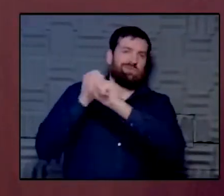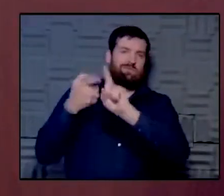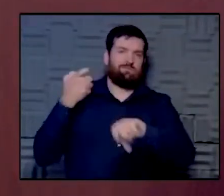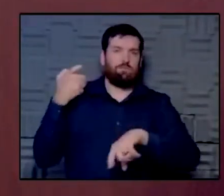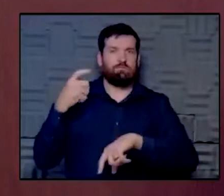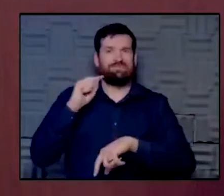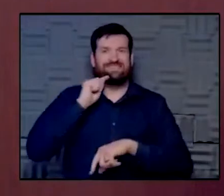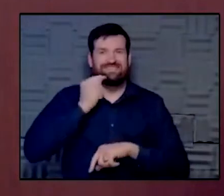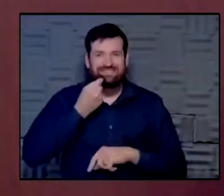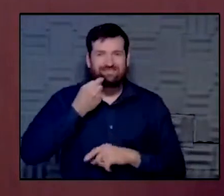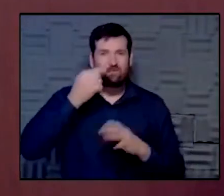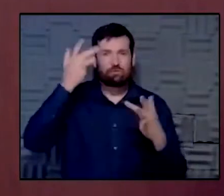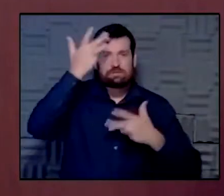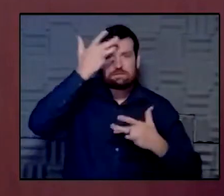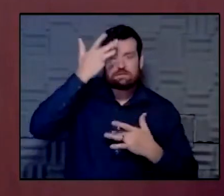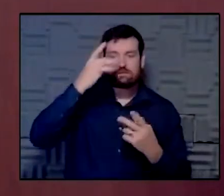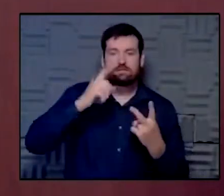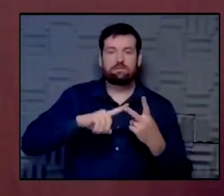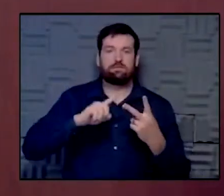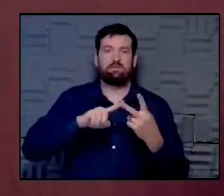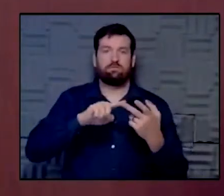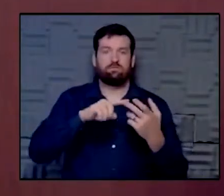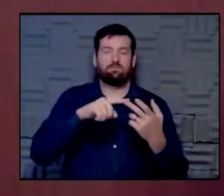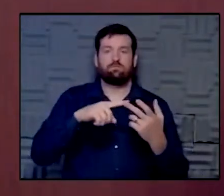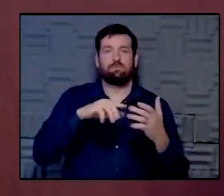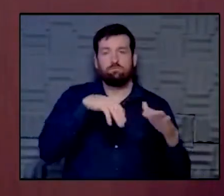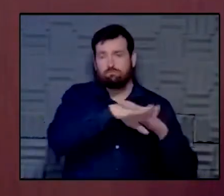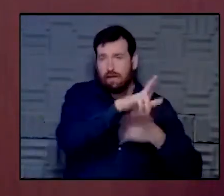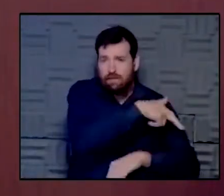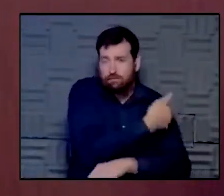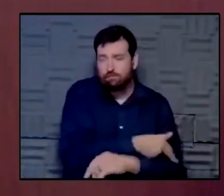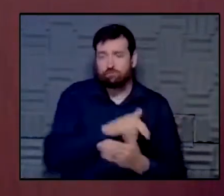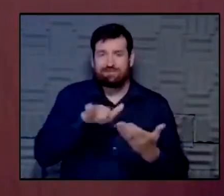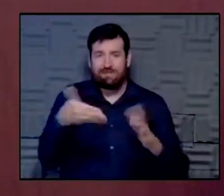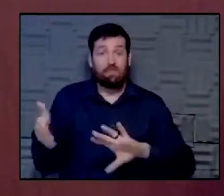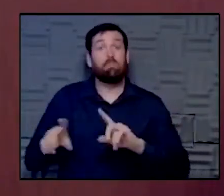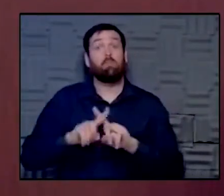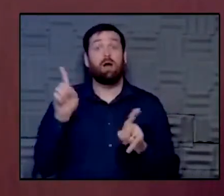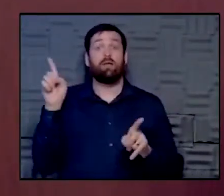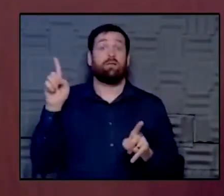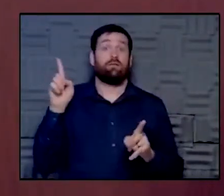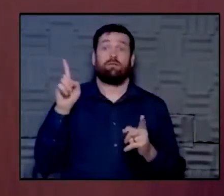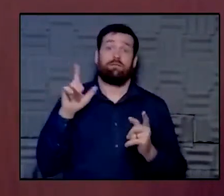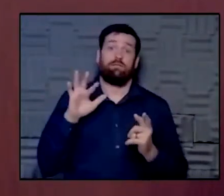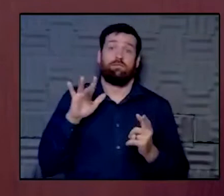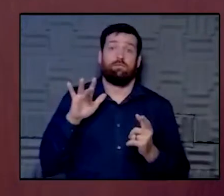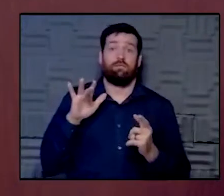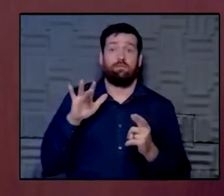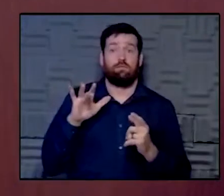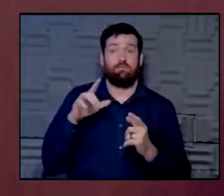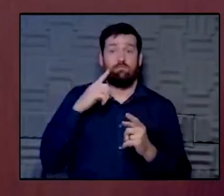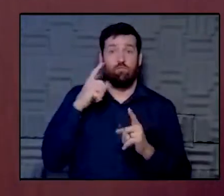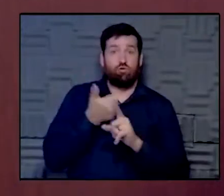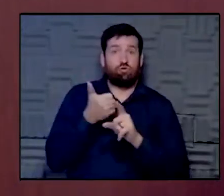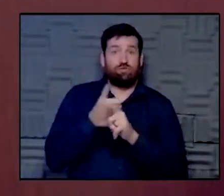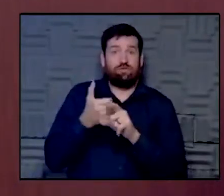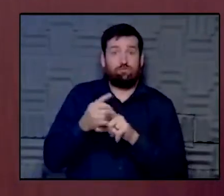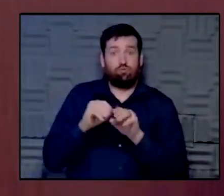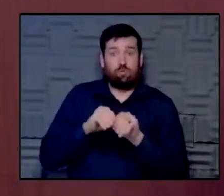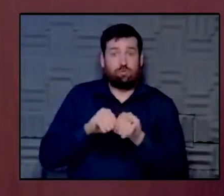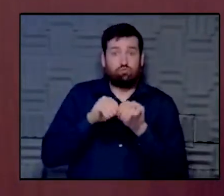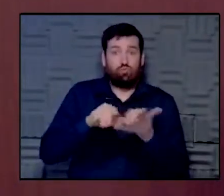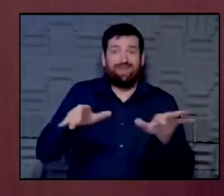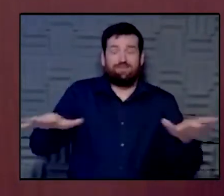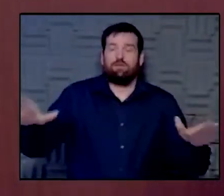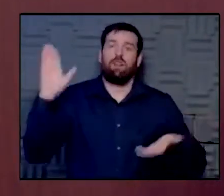disease, hospitalization, death. But we also know that it can impact it reduces the likelihood of you to be a spreader. If